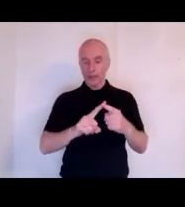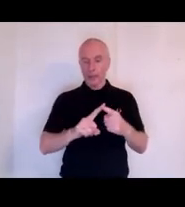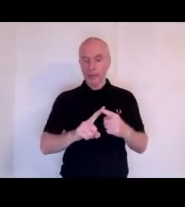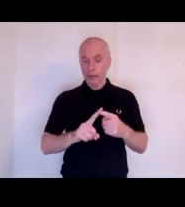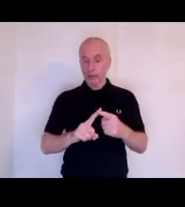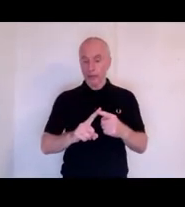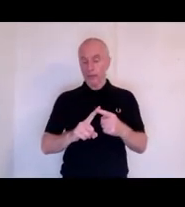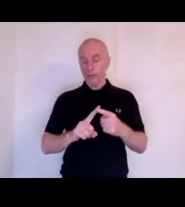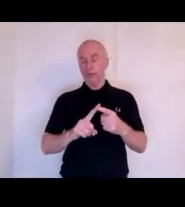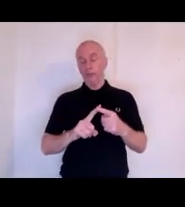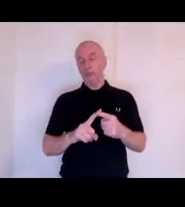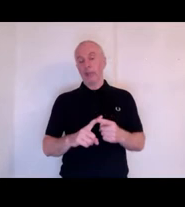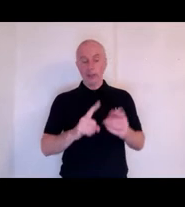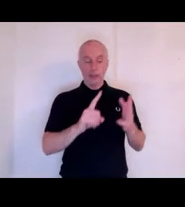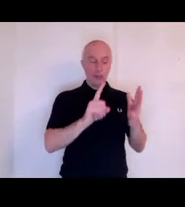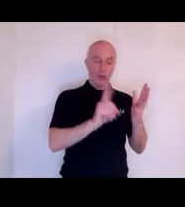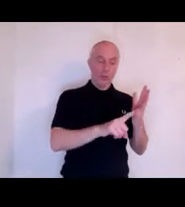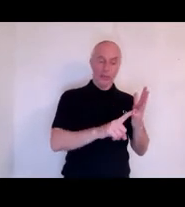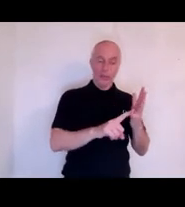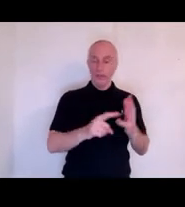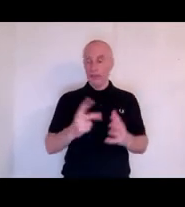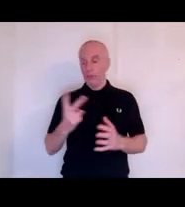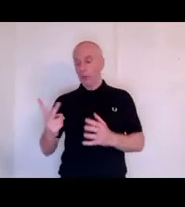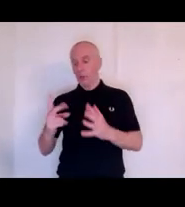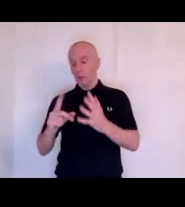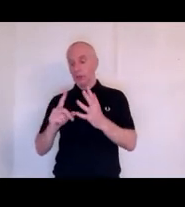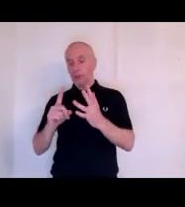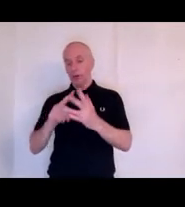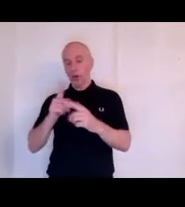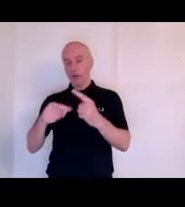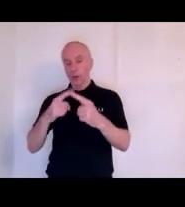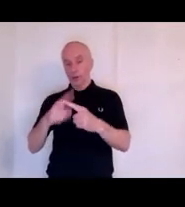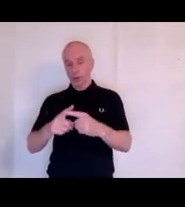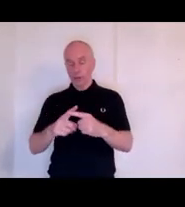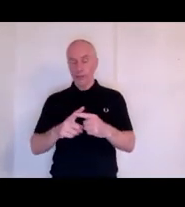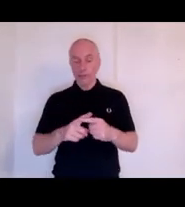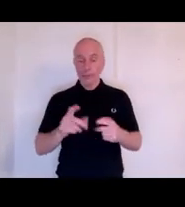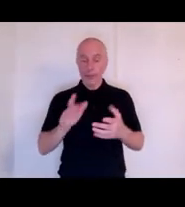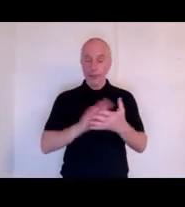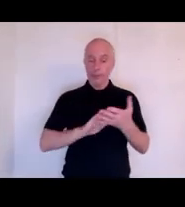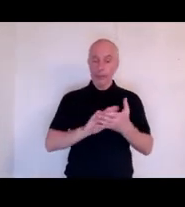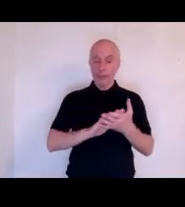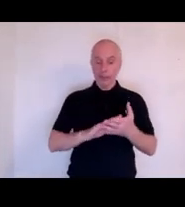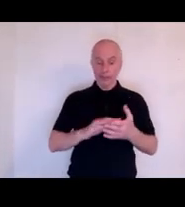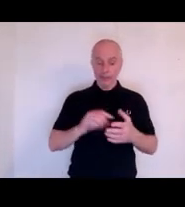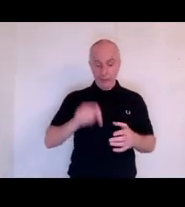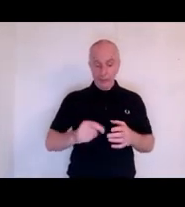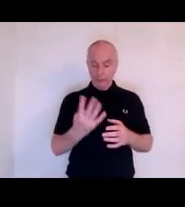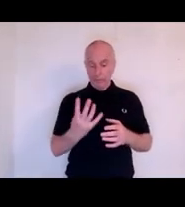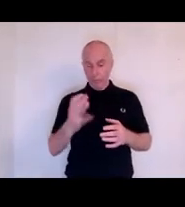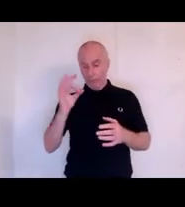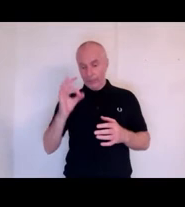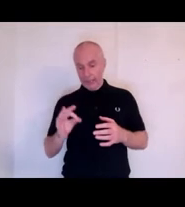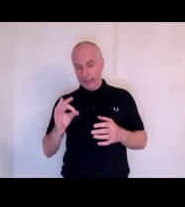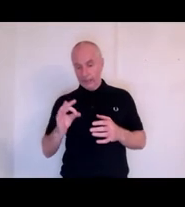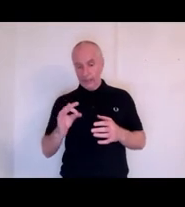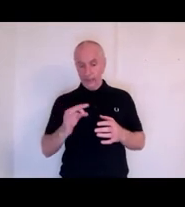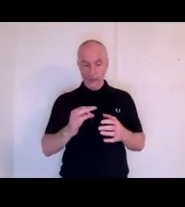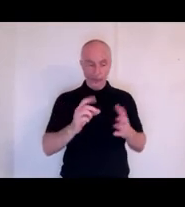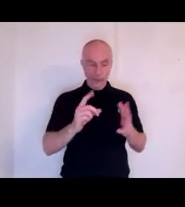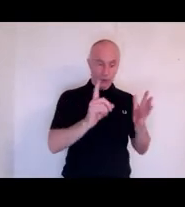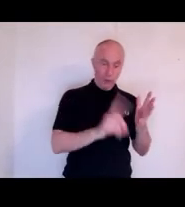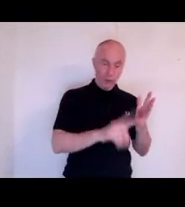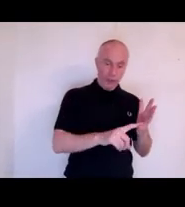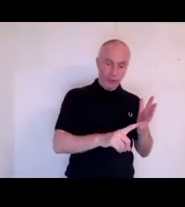And in most reactors nowadays, we enrich that to about 4% enrichments. That means 4% of our uranium are these uranium